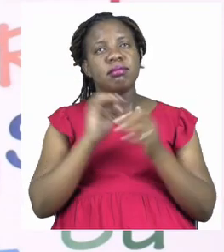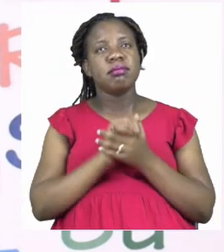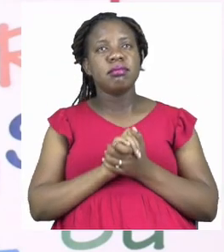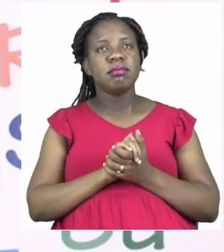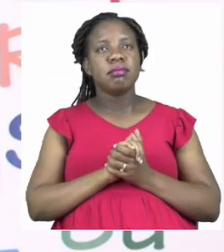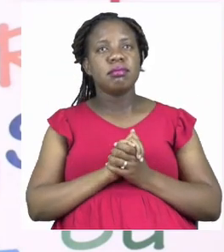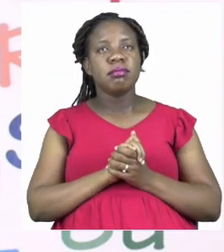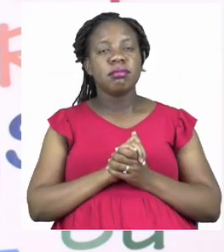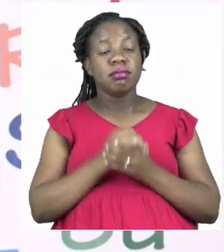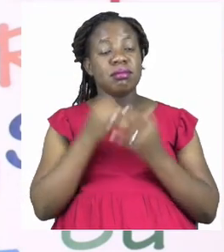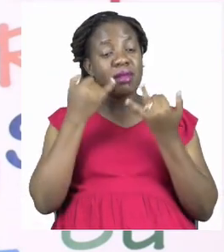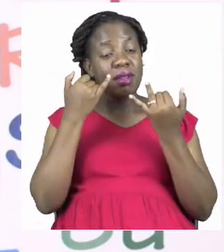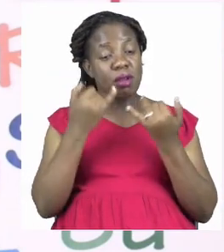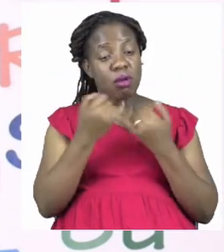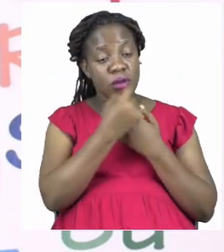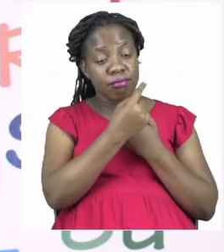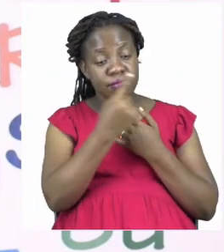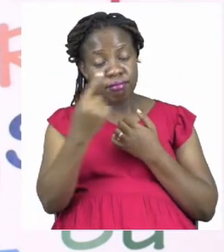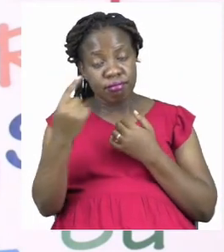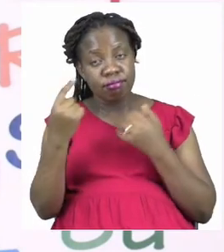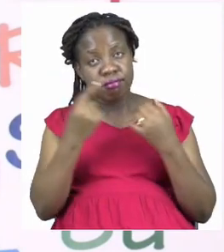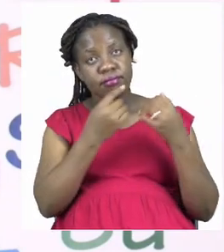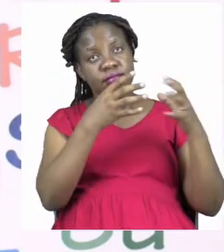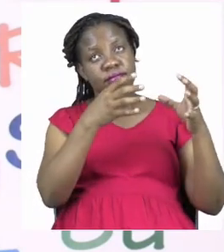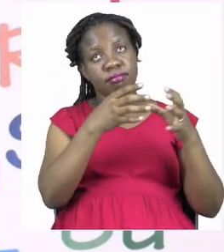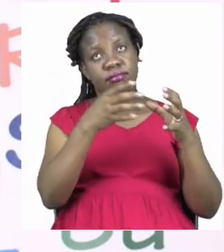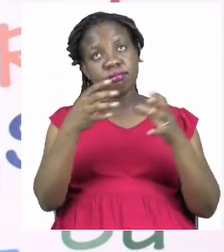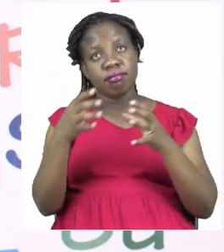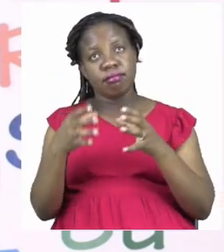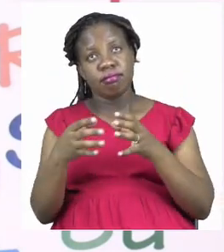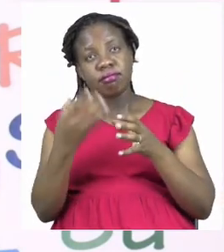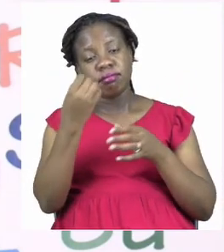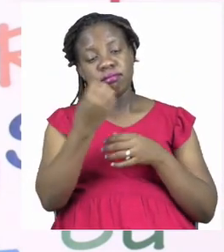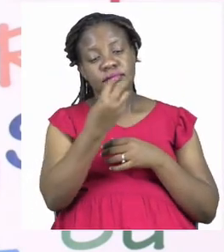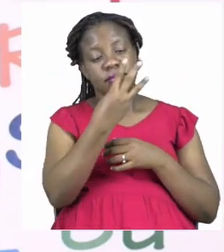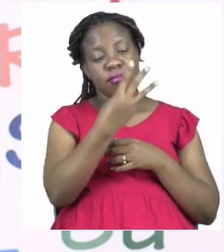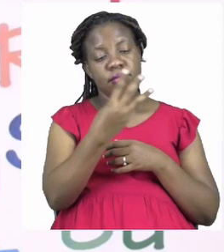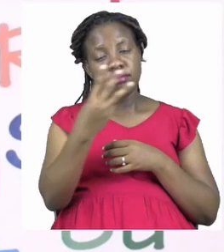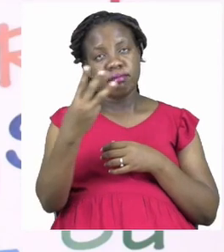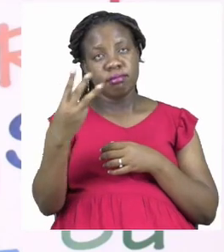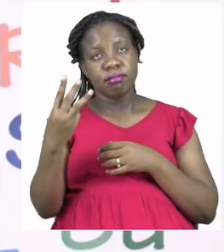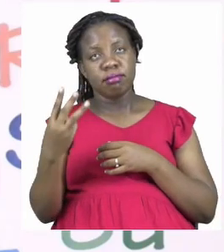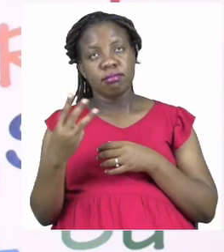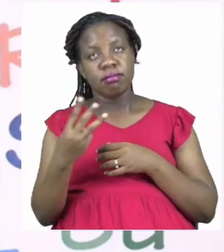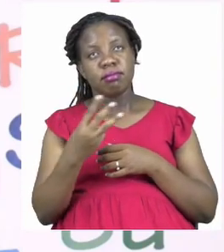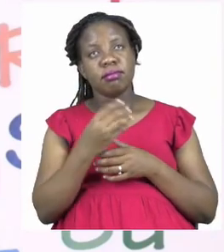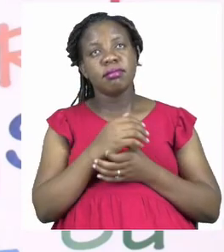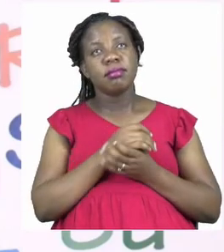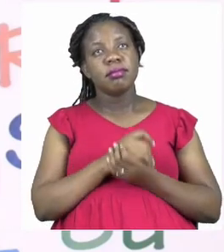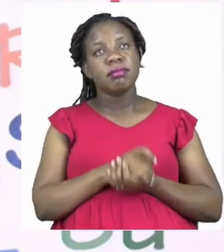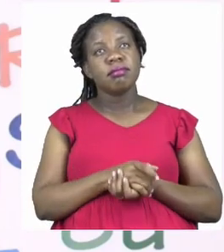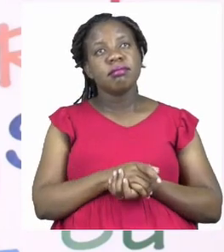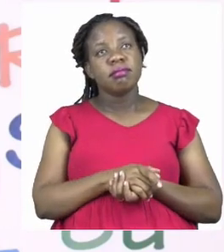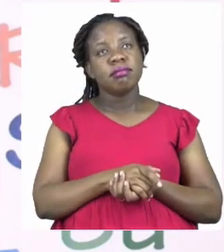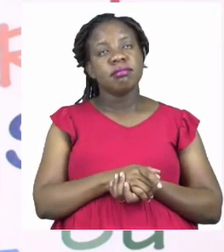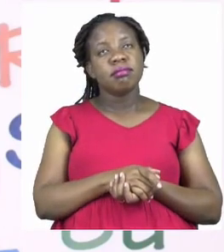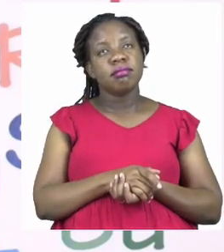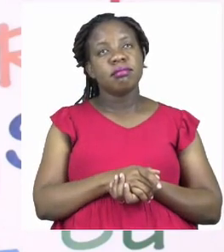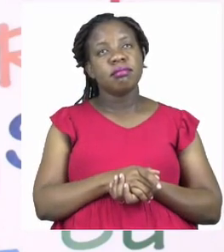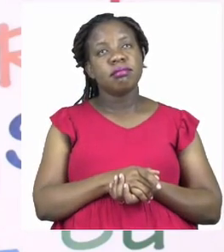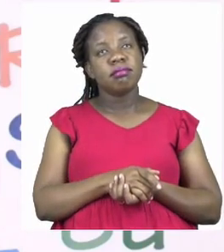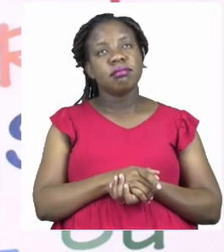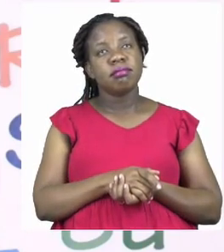in each set, and we are going to count in 3s. Are you ready? Let's